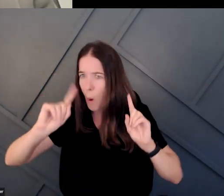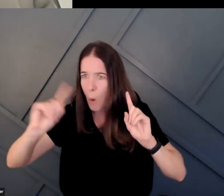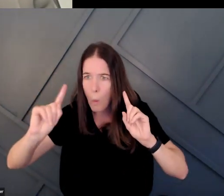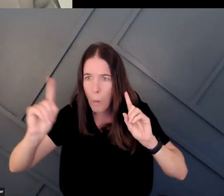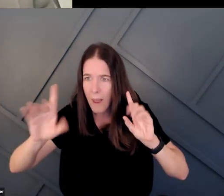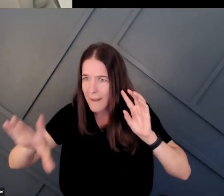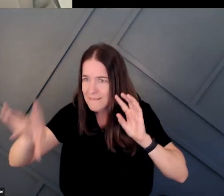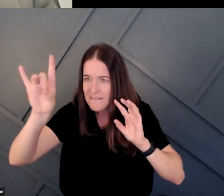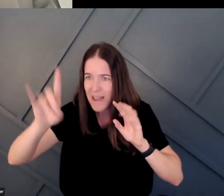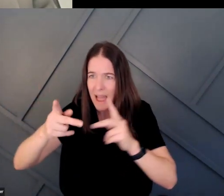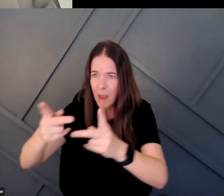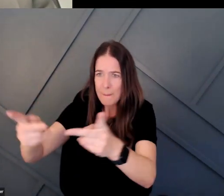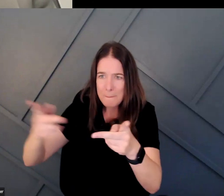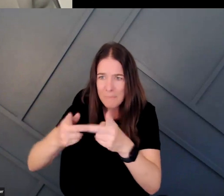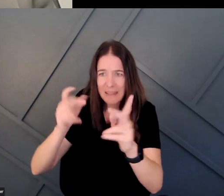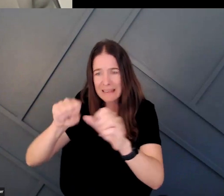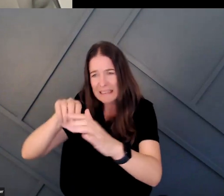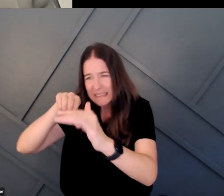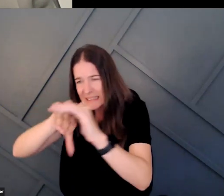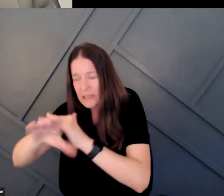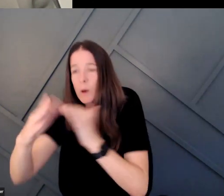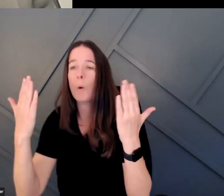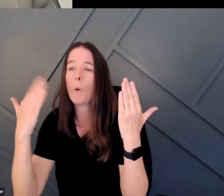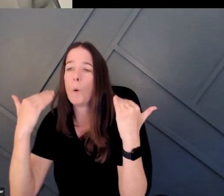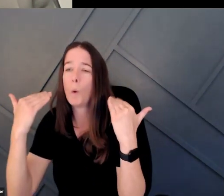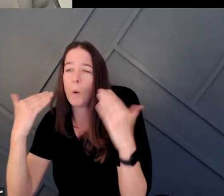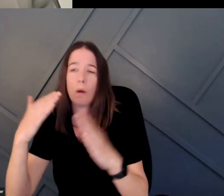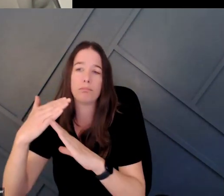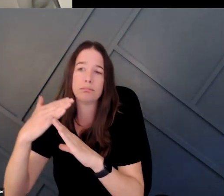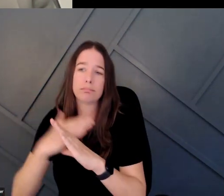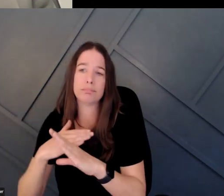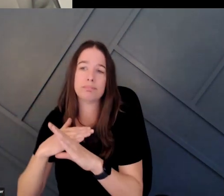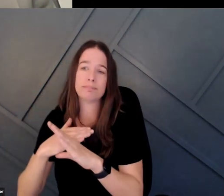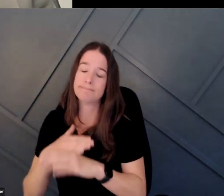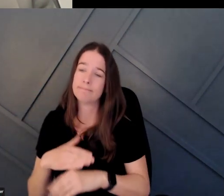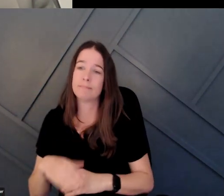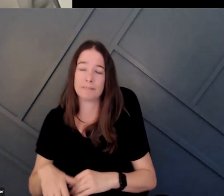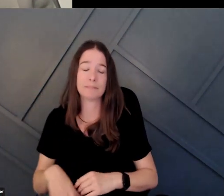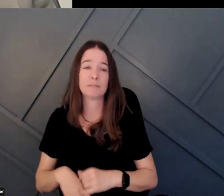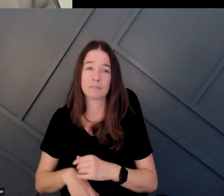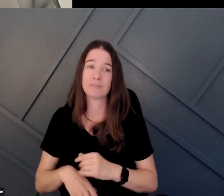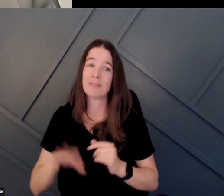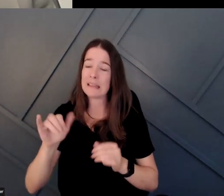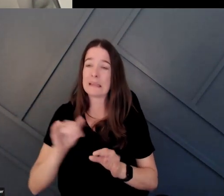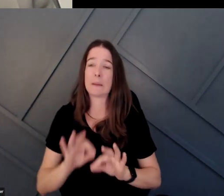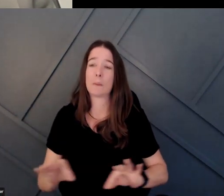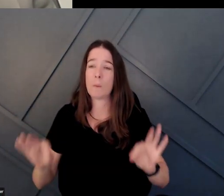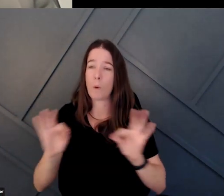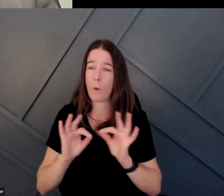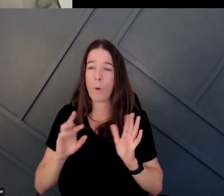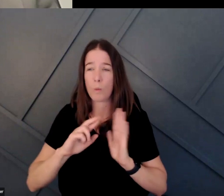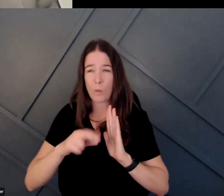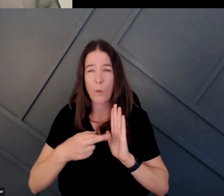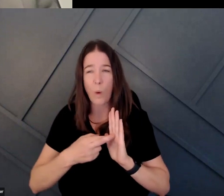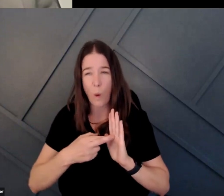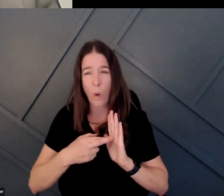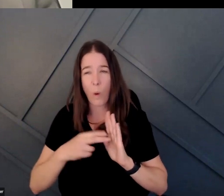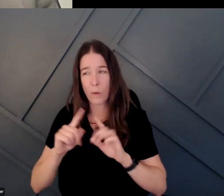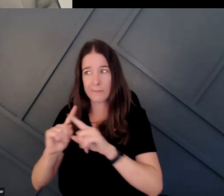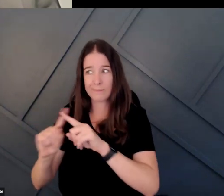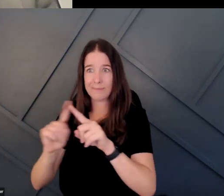those well in the community. Hopefully the word gets out, and that's a critical role that organizations can play.